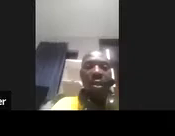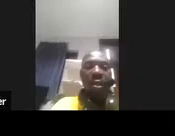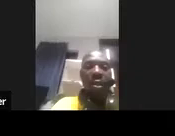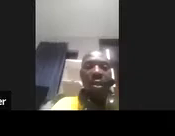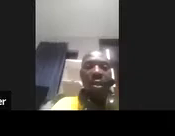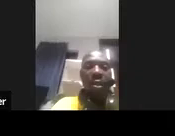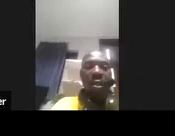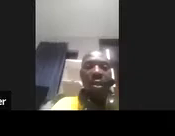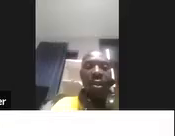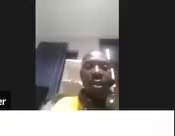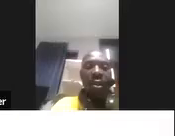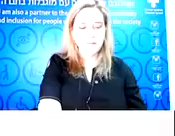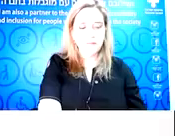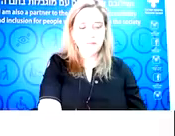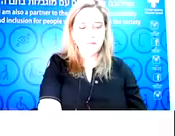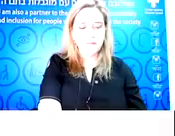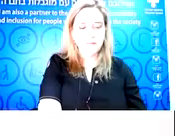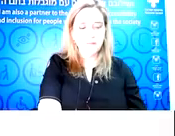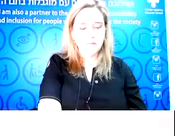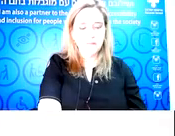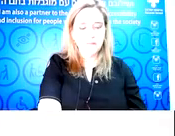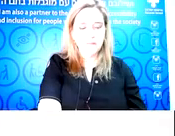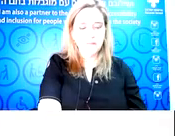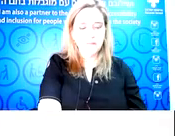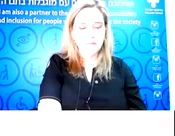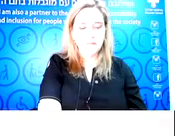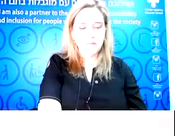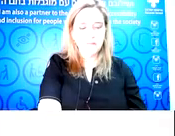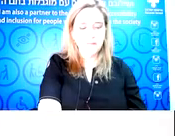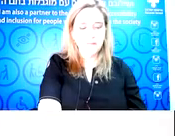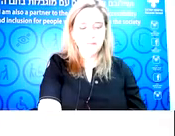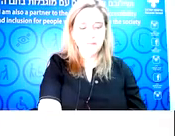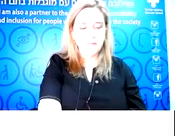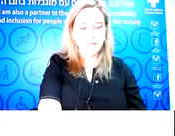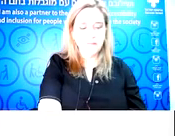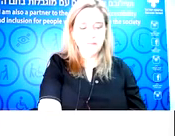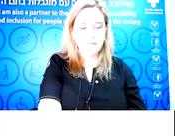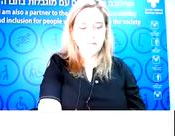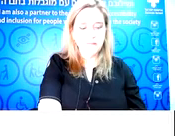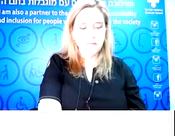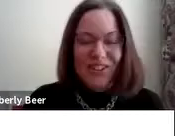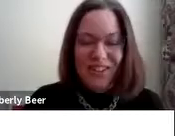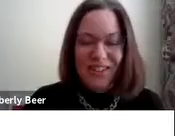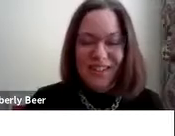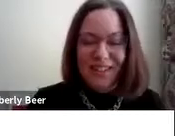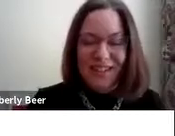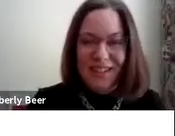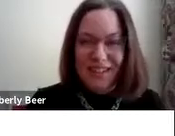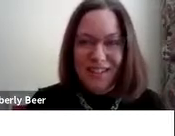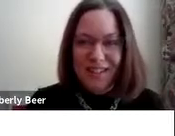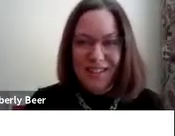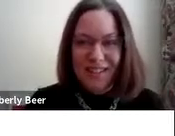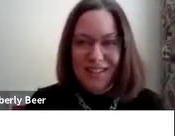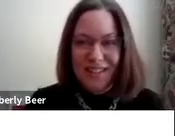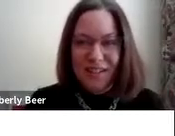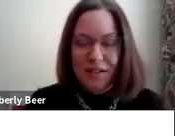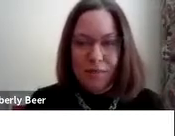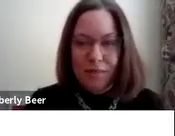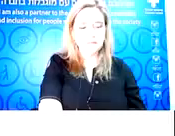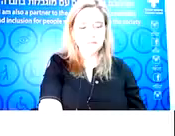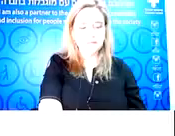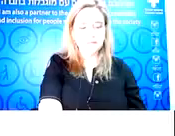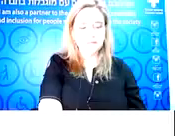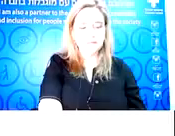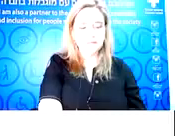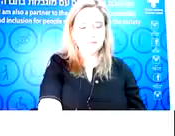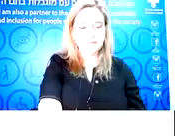One moment, everyone. In a second, Kim will be able to also control the... Thank you. Okay. Kim, you're supposed to be